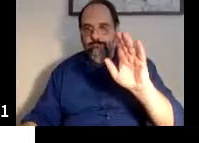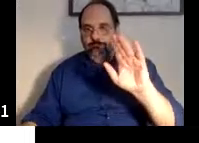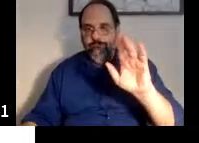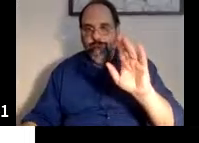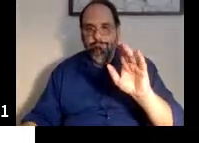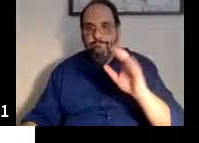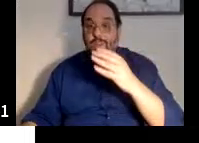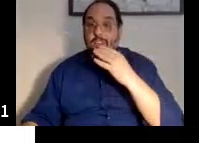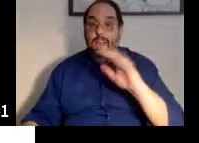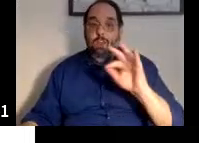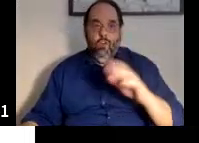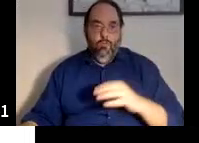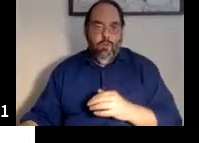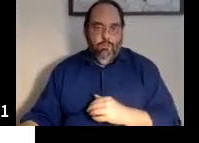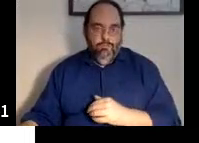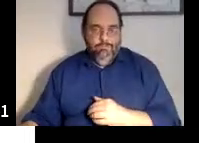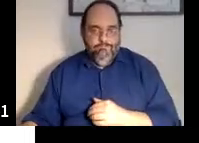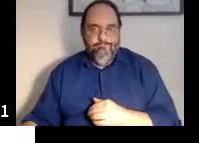Thank you, interpreters.